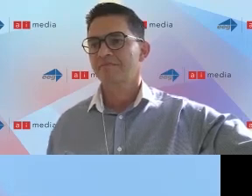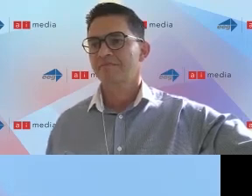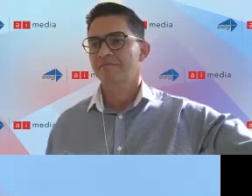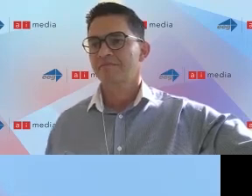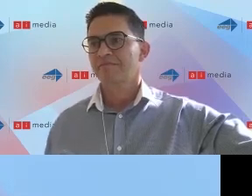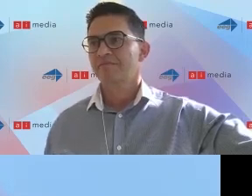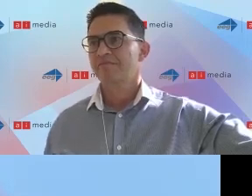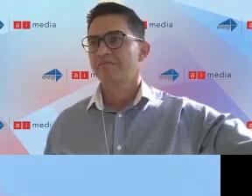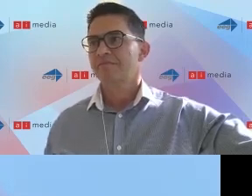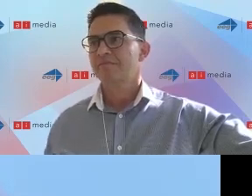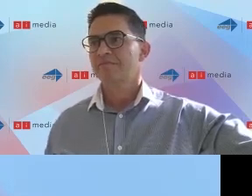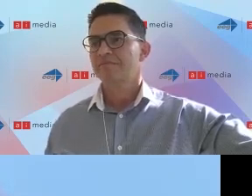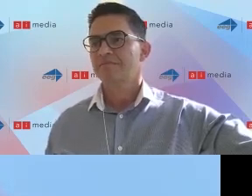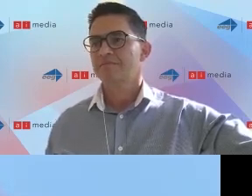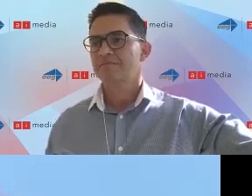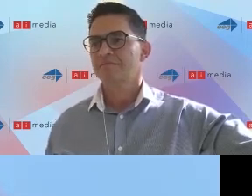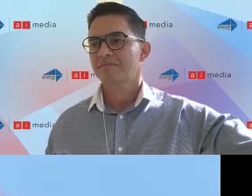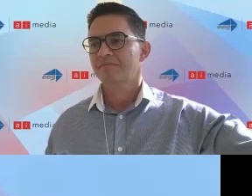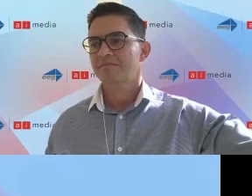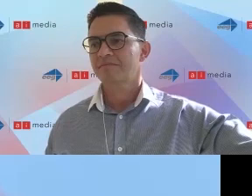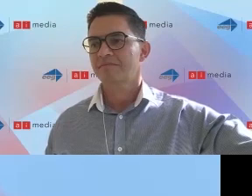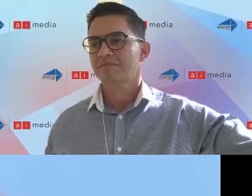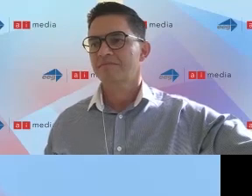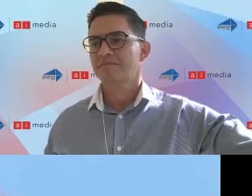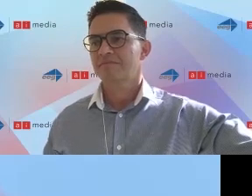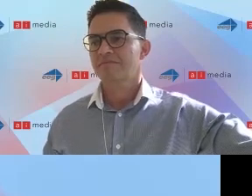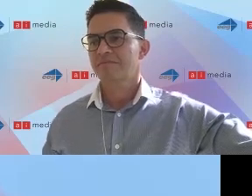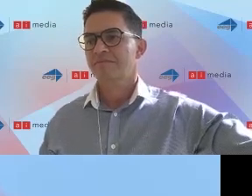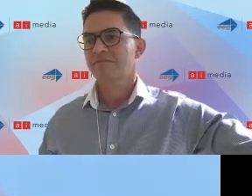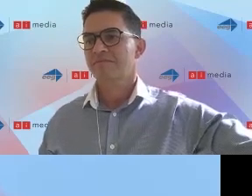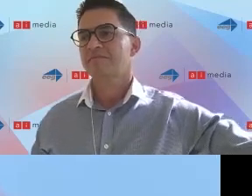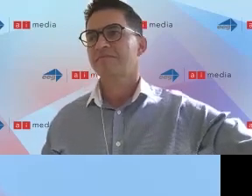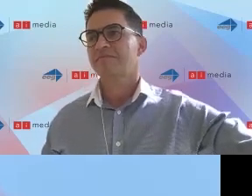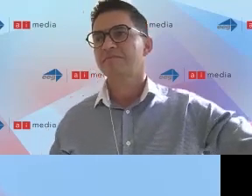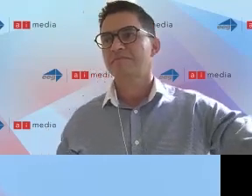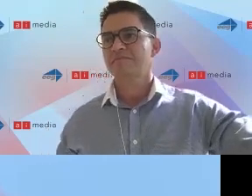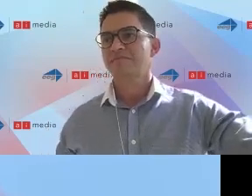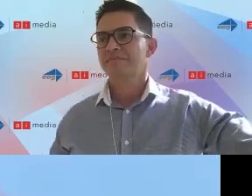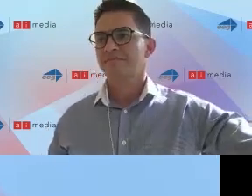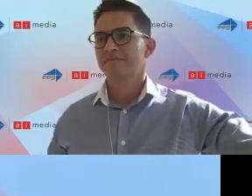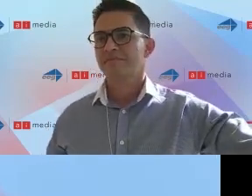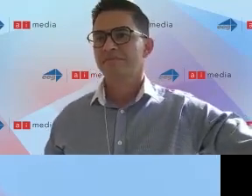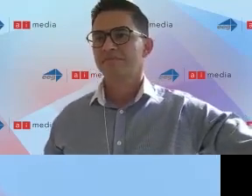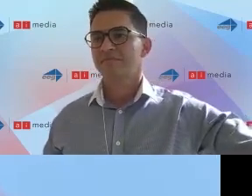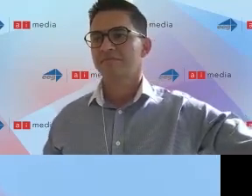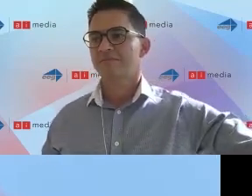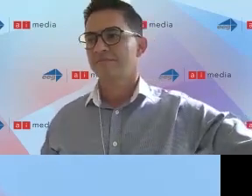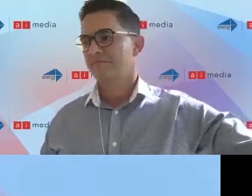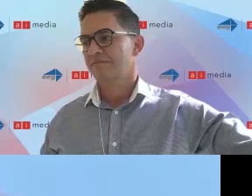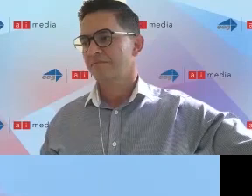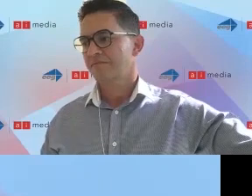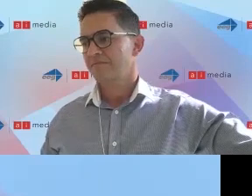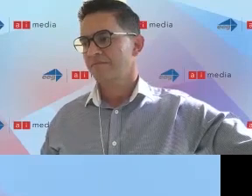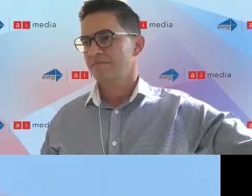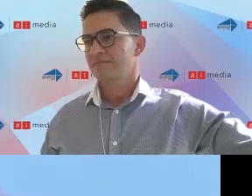key initiatives is to improve customer experience and build out our pipeline. While data can inform decision-making, it